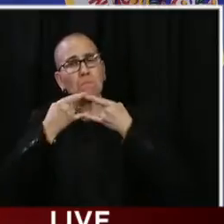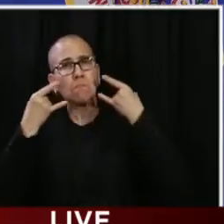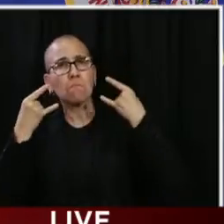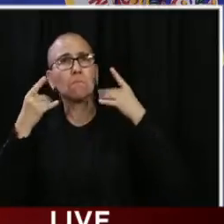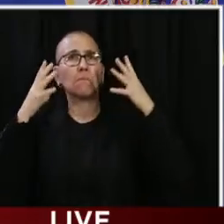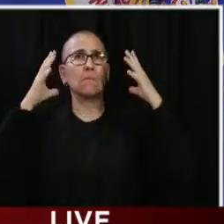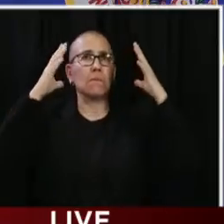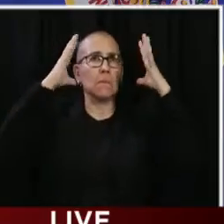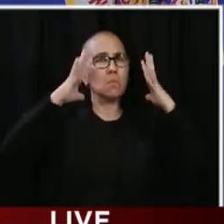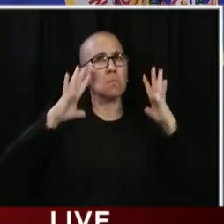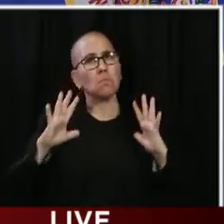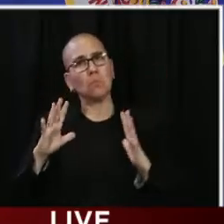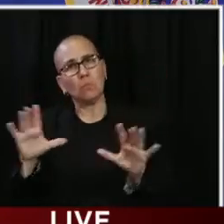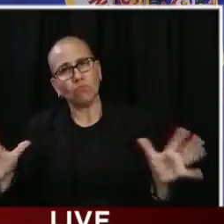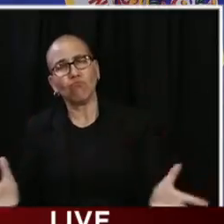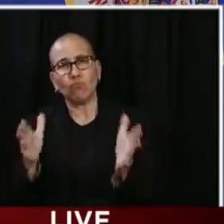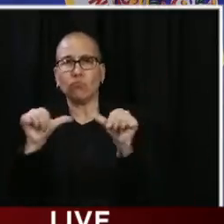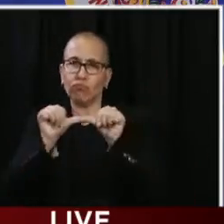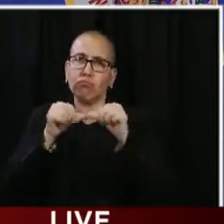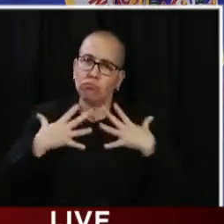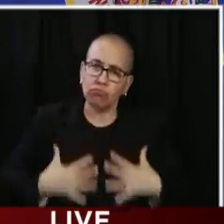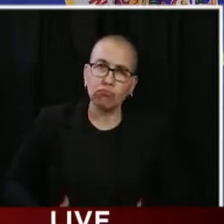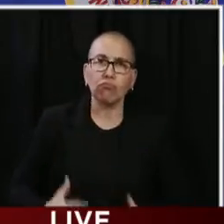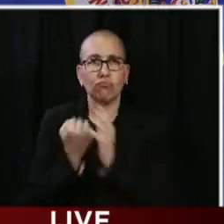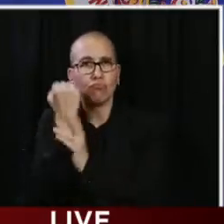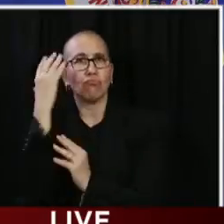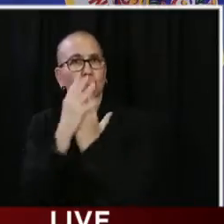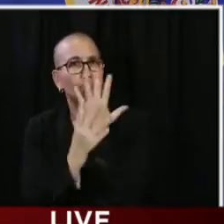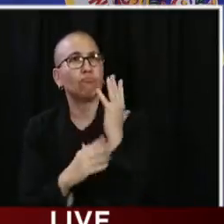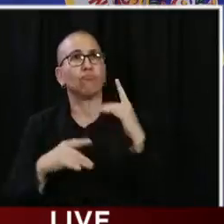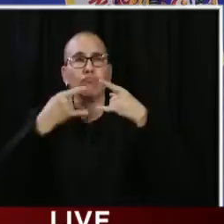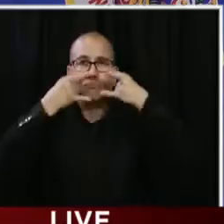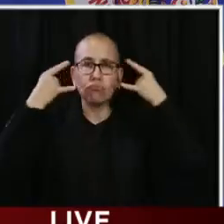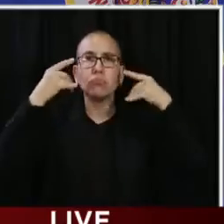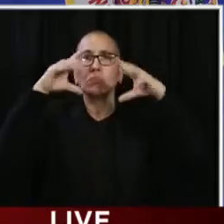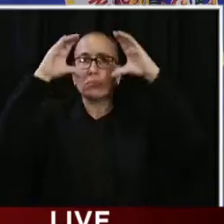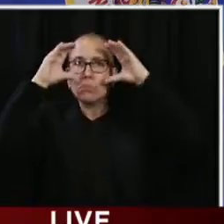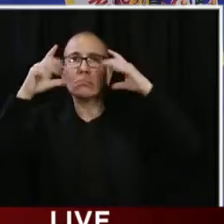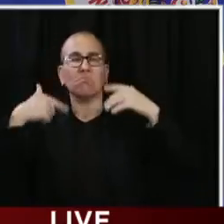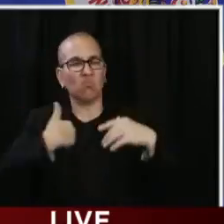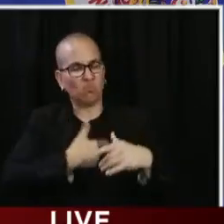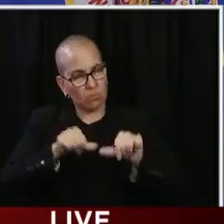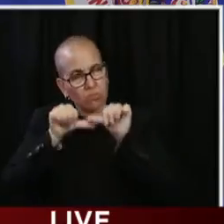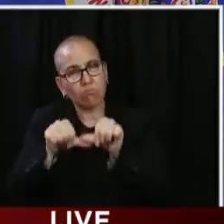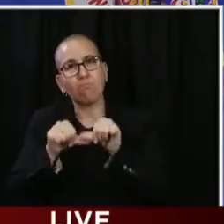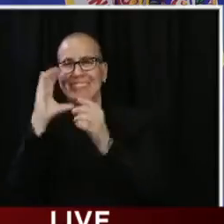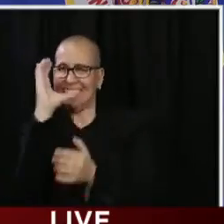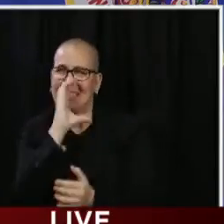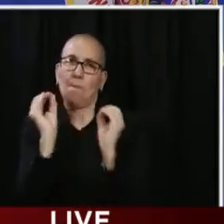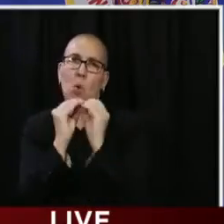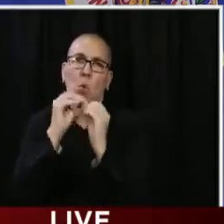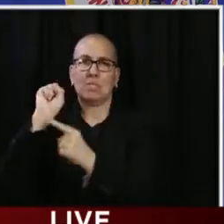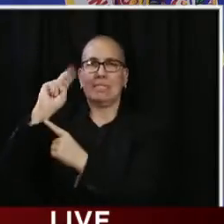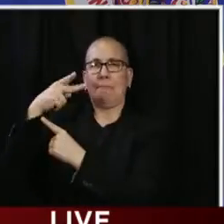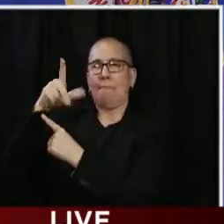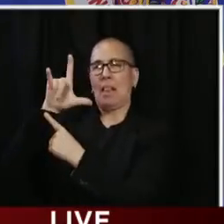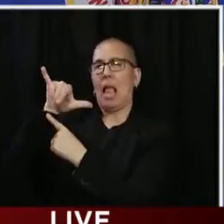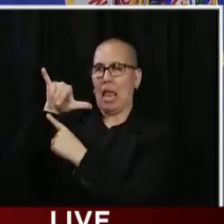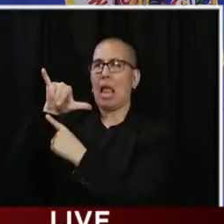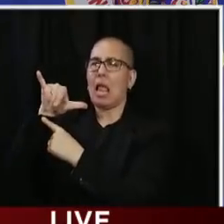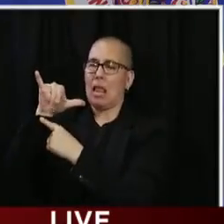team, you know, continue to just turn over every leaf and every rock to try to build further those supplies.